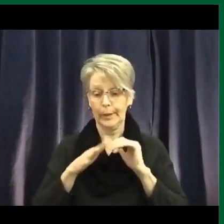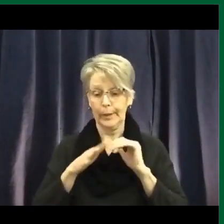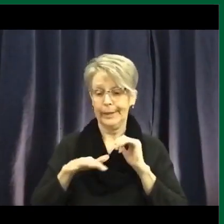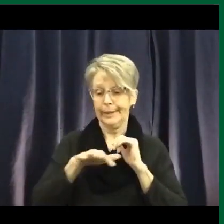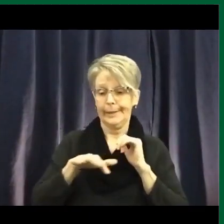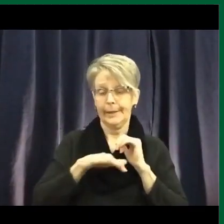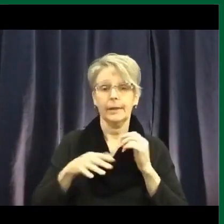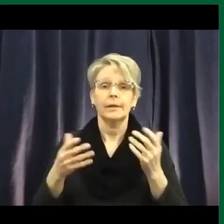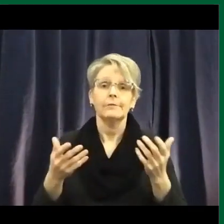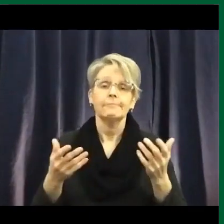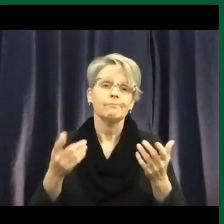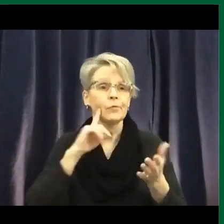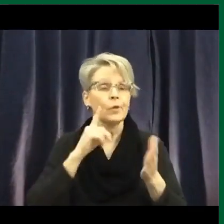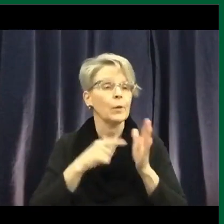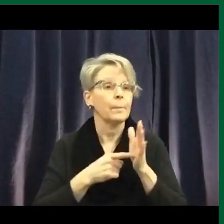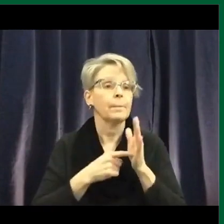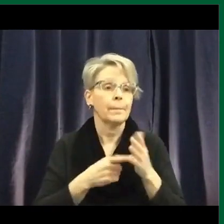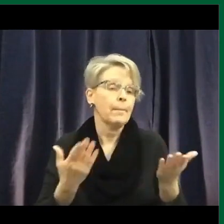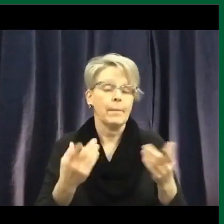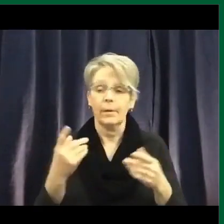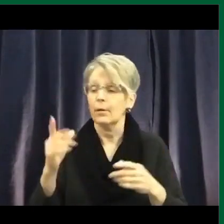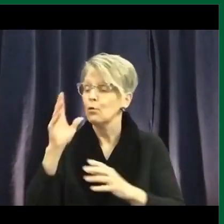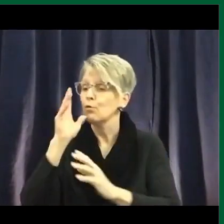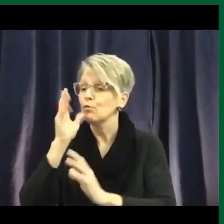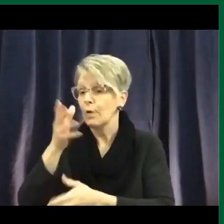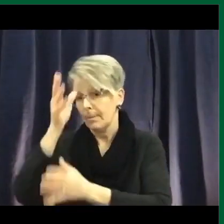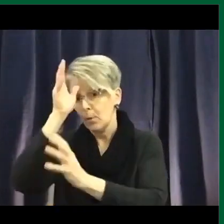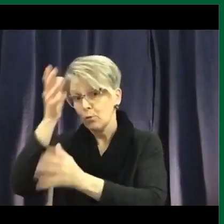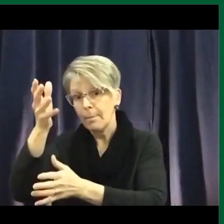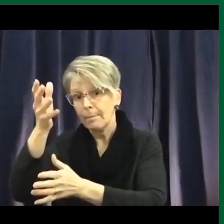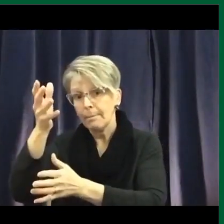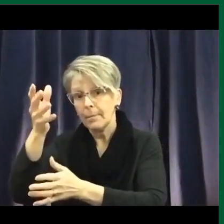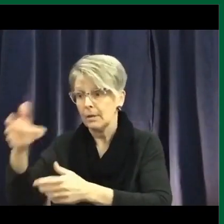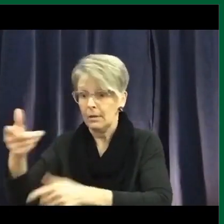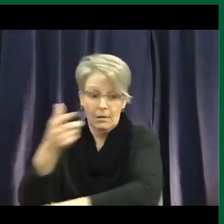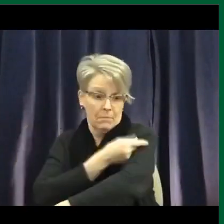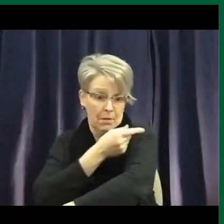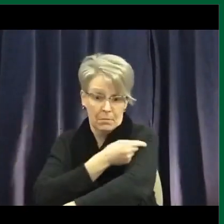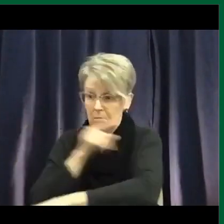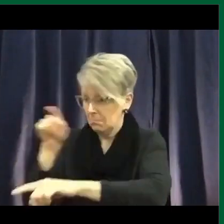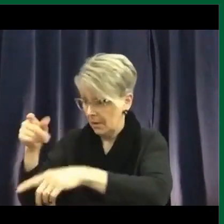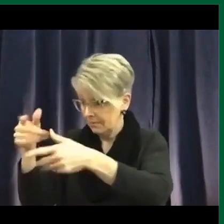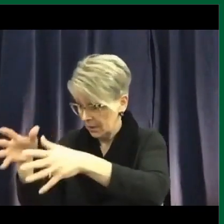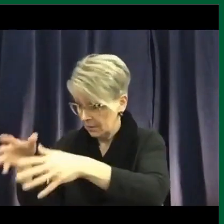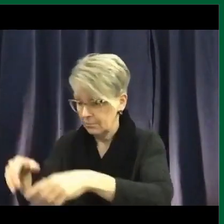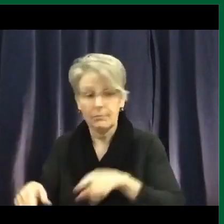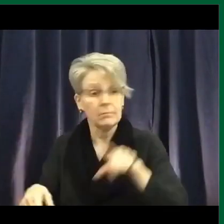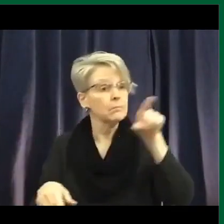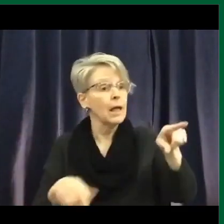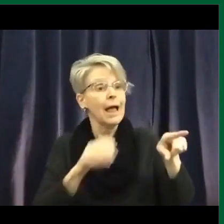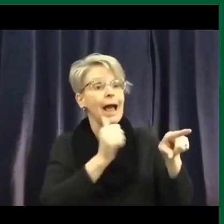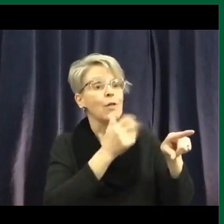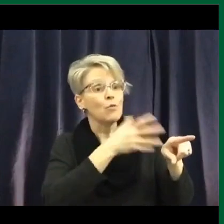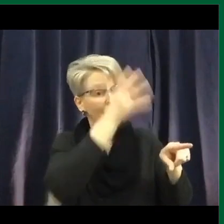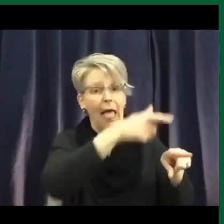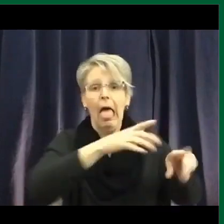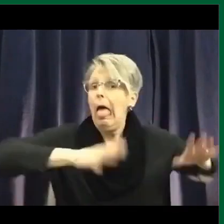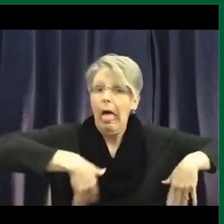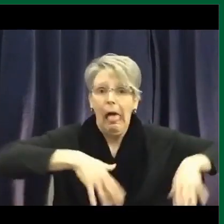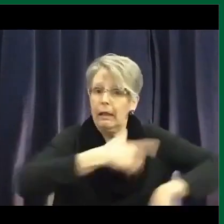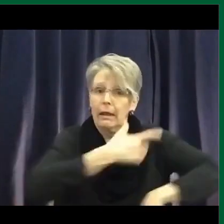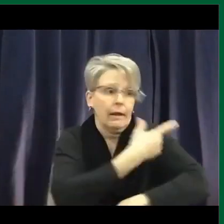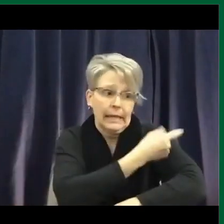for example, one set of grandparents that has been vaccinated and potentially another set that may not be vaccinated yet at this point in